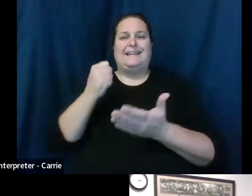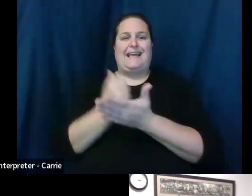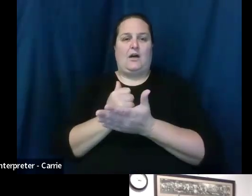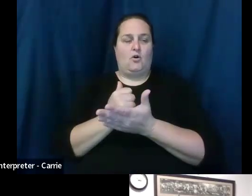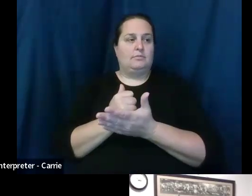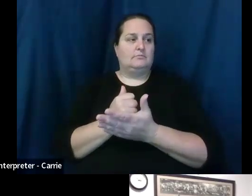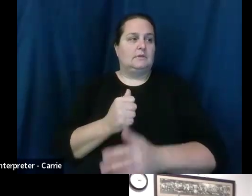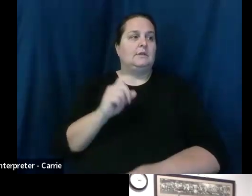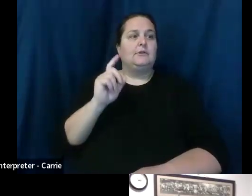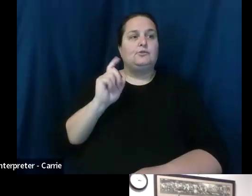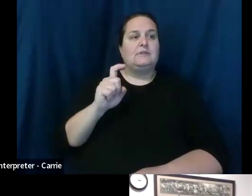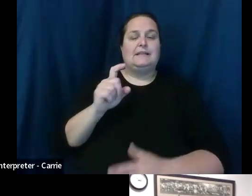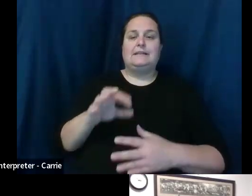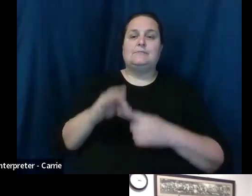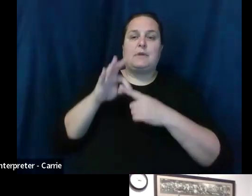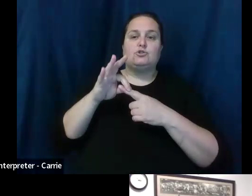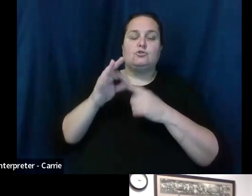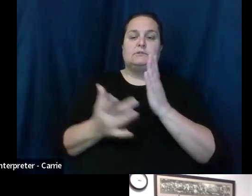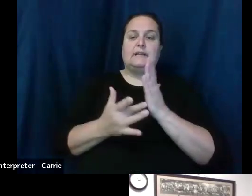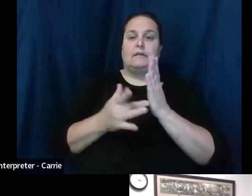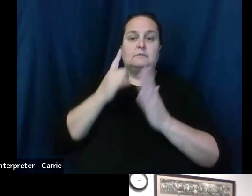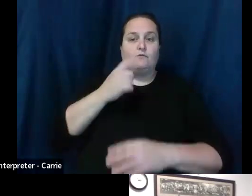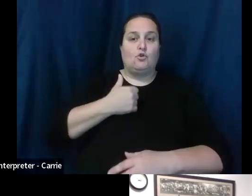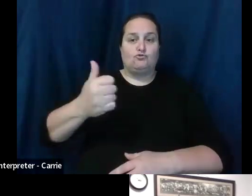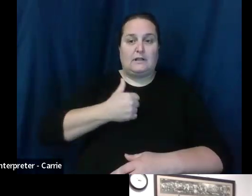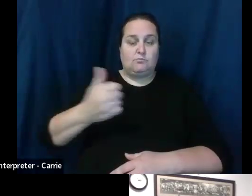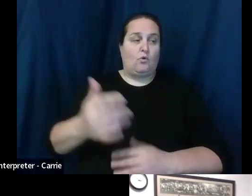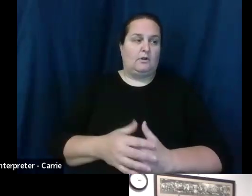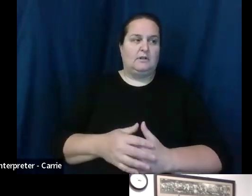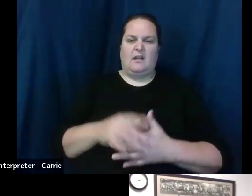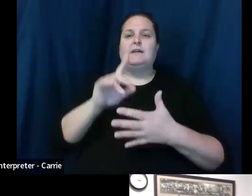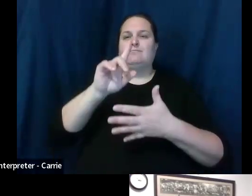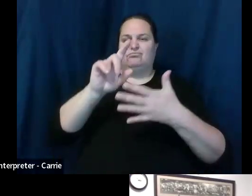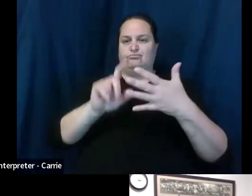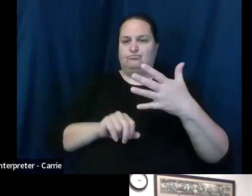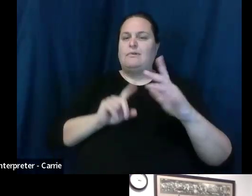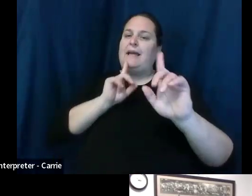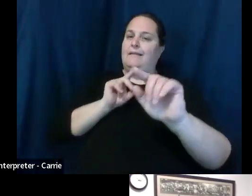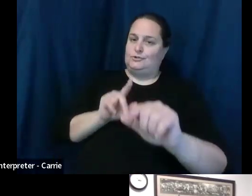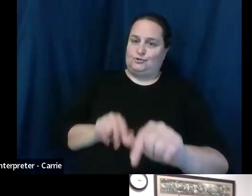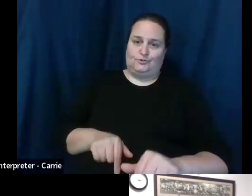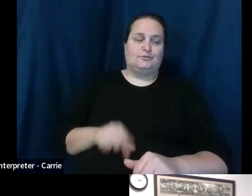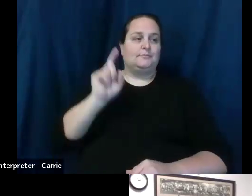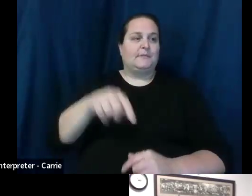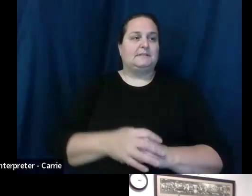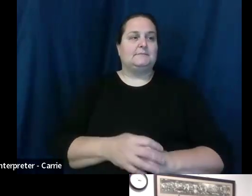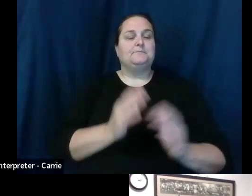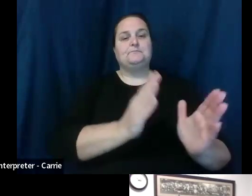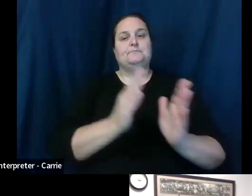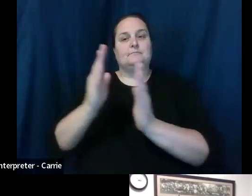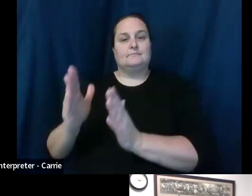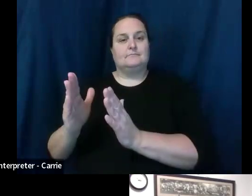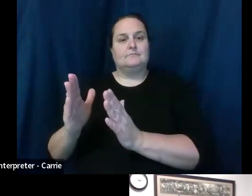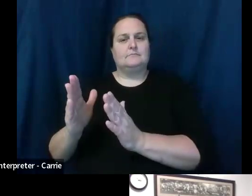specialized technology to transport yourself? Those are questions you want to make sure that you're asking. And then you also